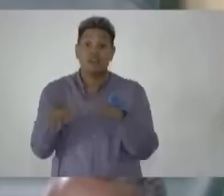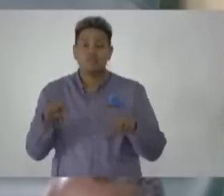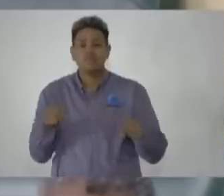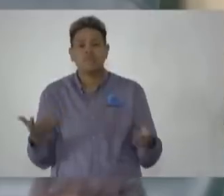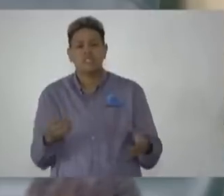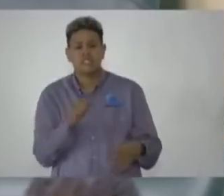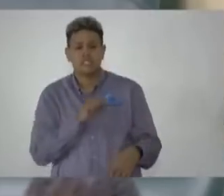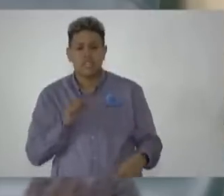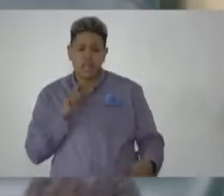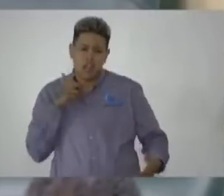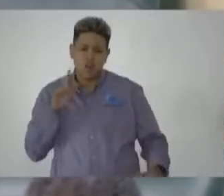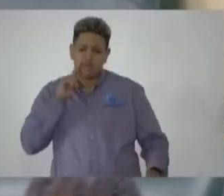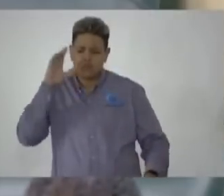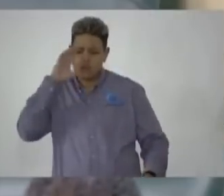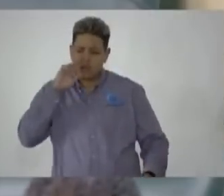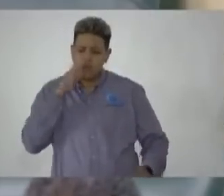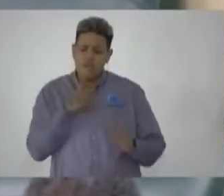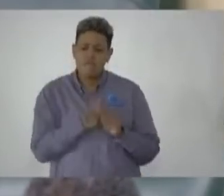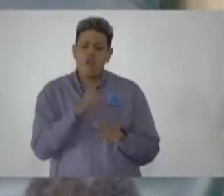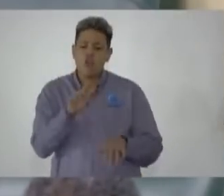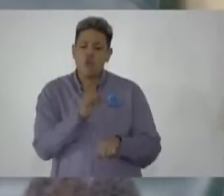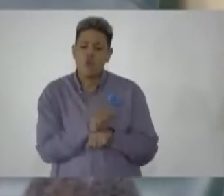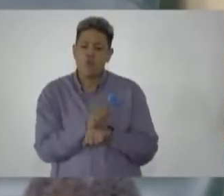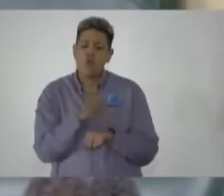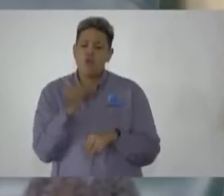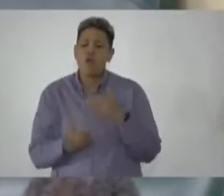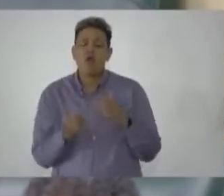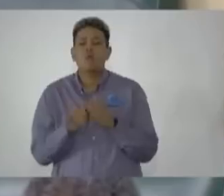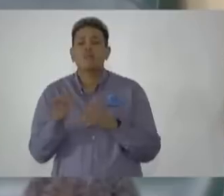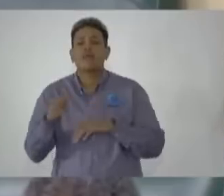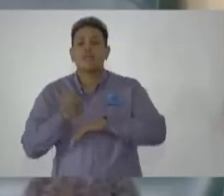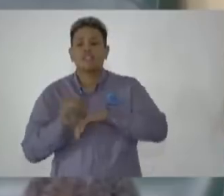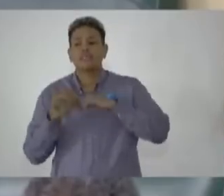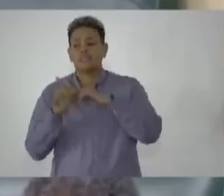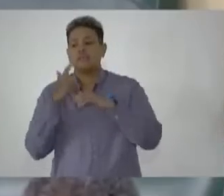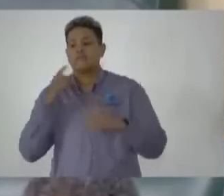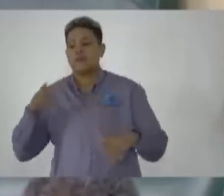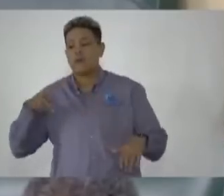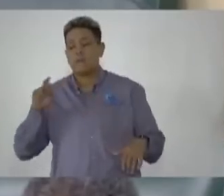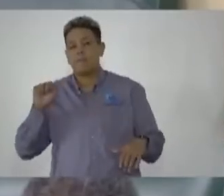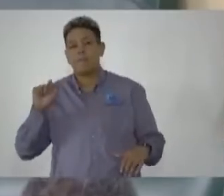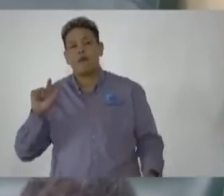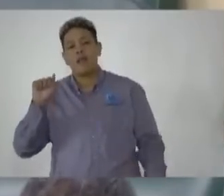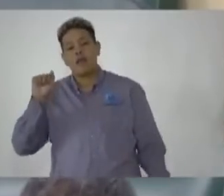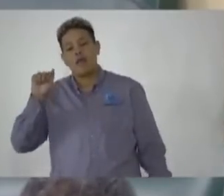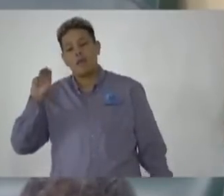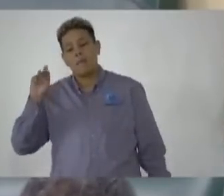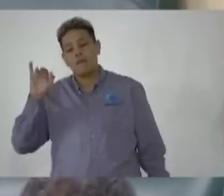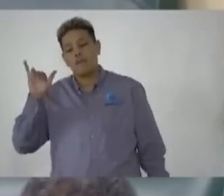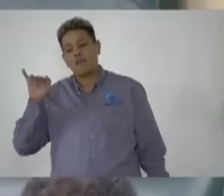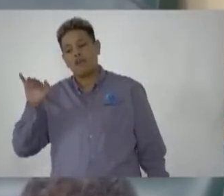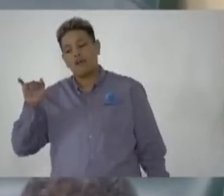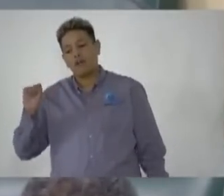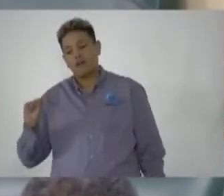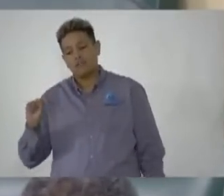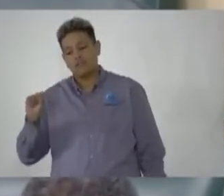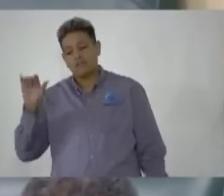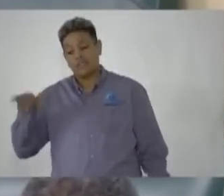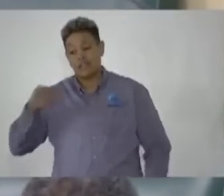that and following on her groundwork with that establishment of Parliamentarians.